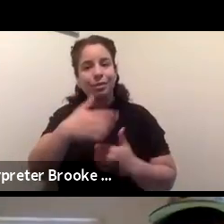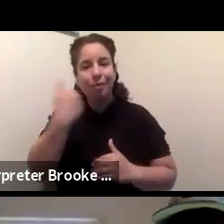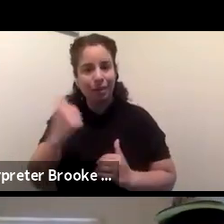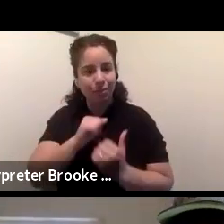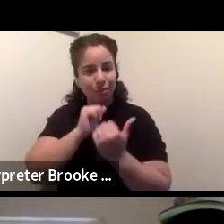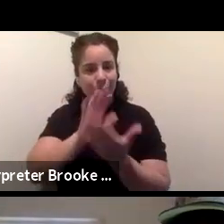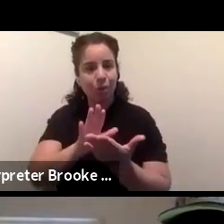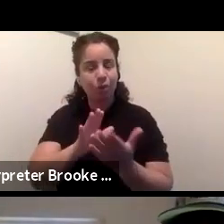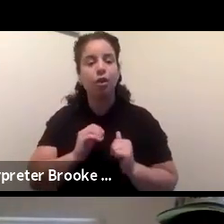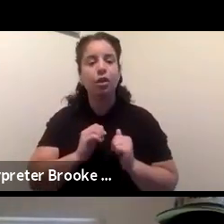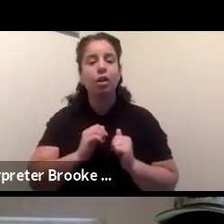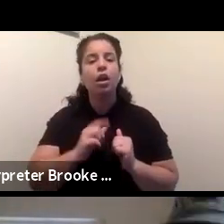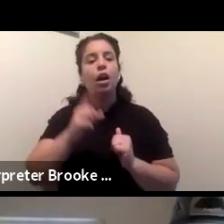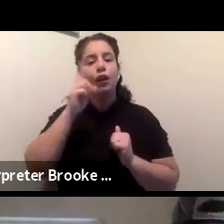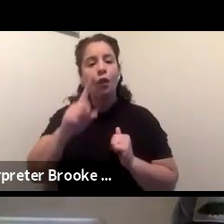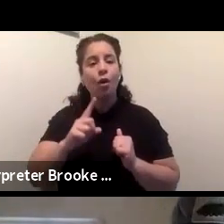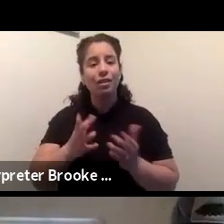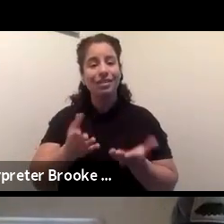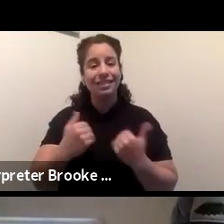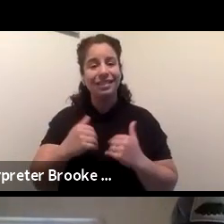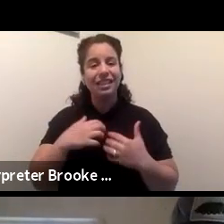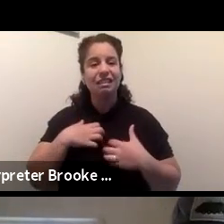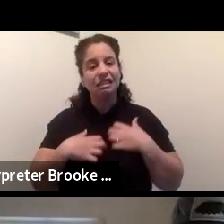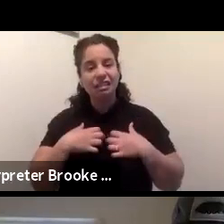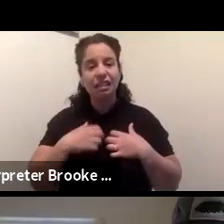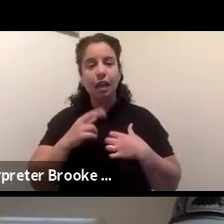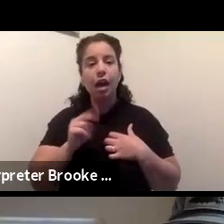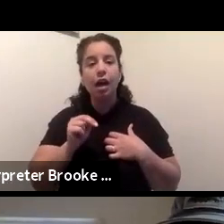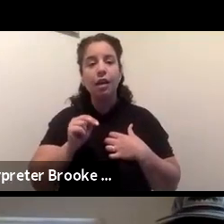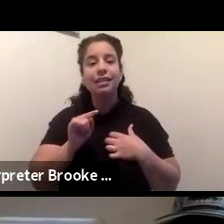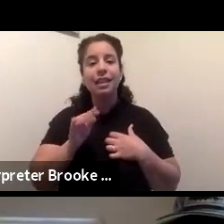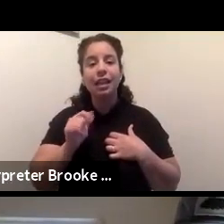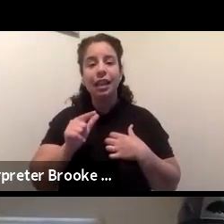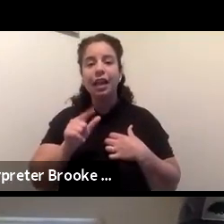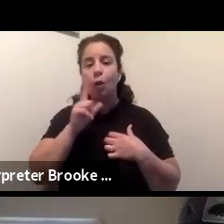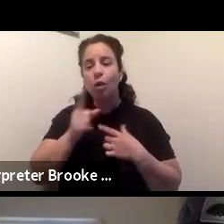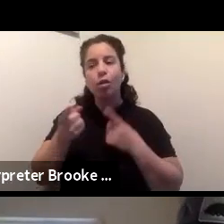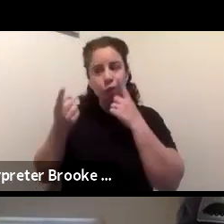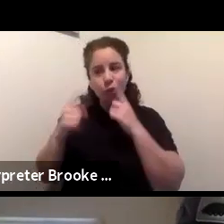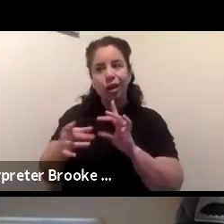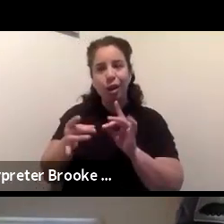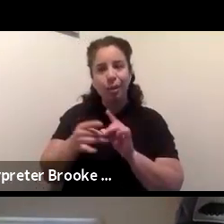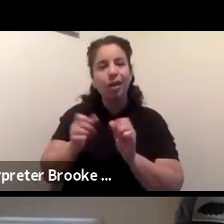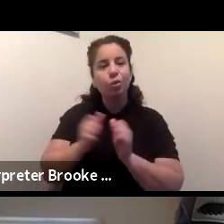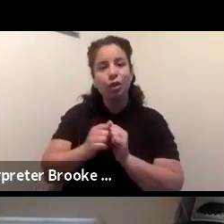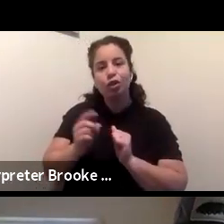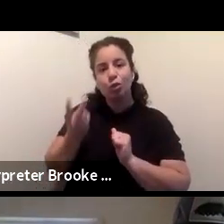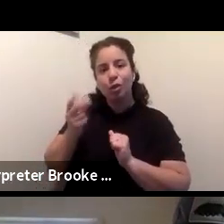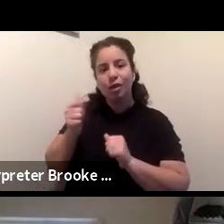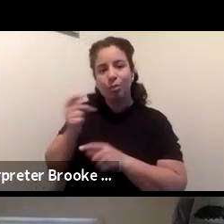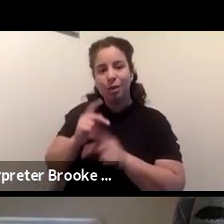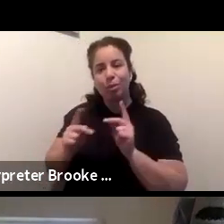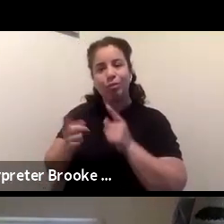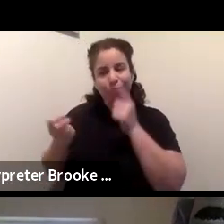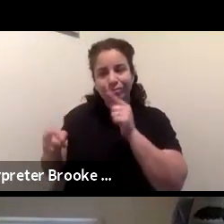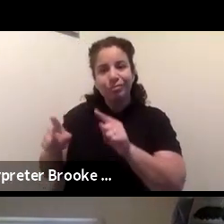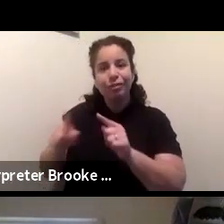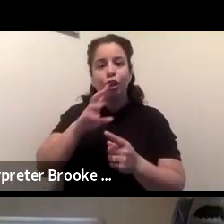I'm going to just lift up and amplify what two of our other colleagues have already spoken about. I'm a big fan of